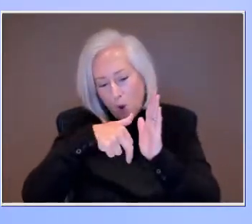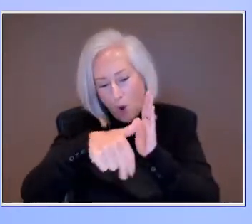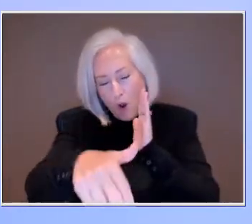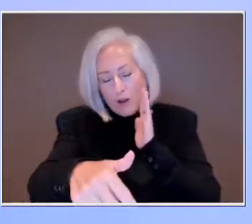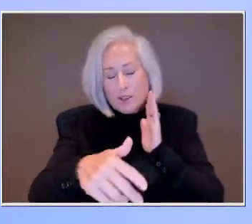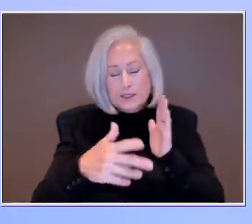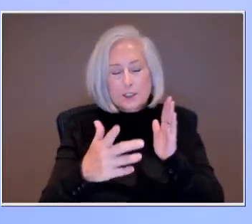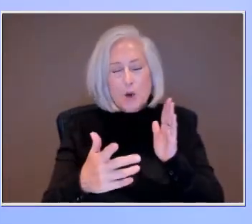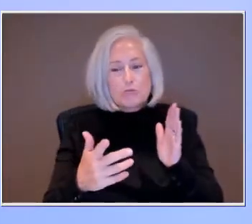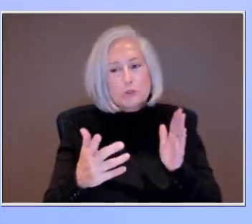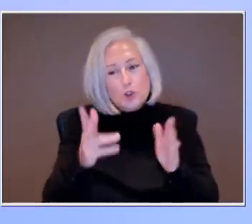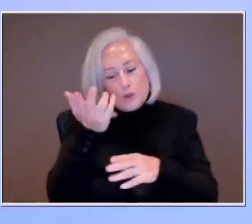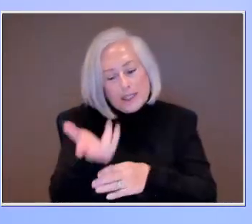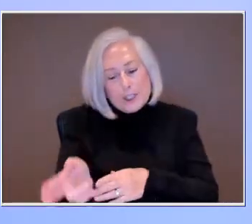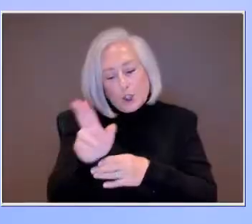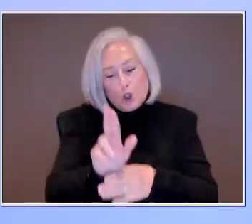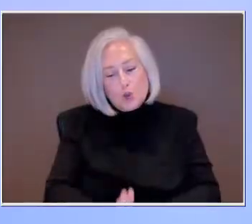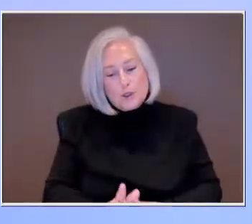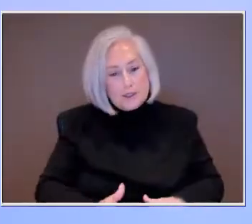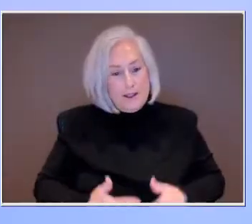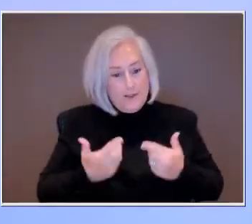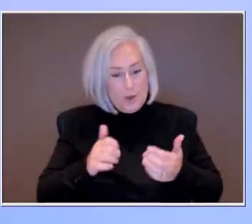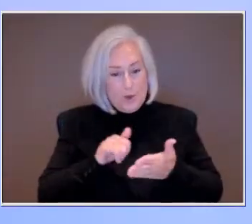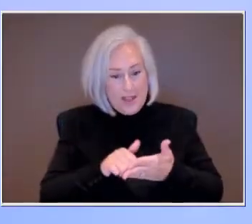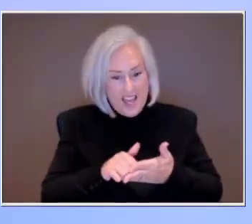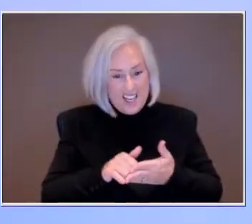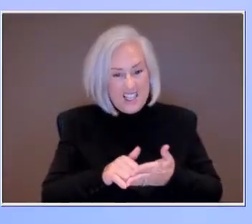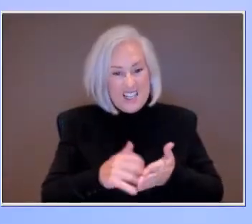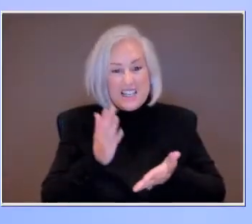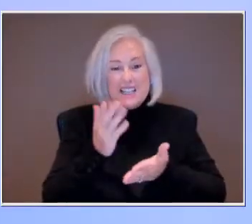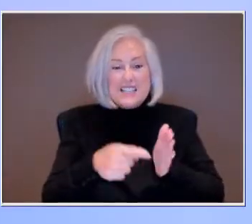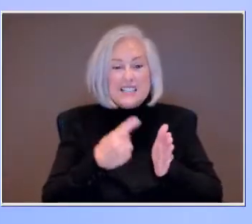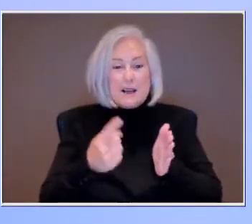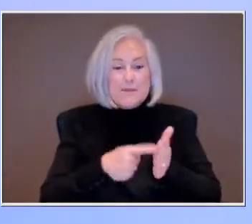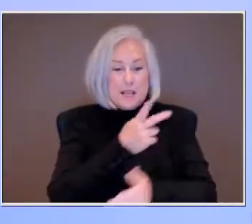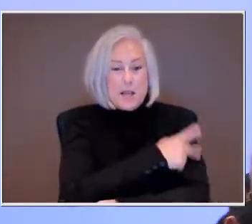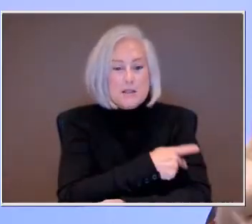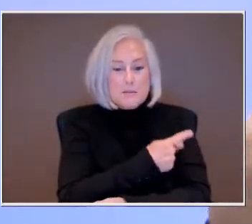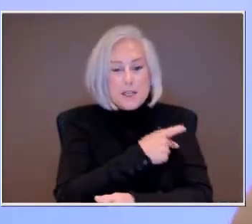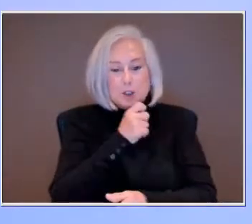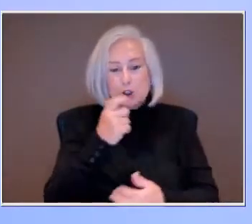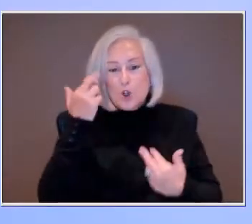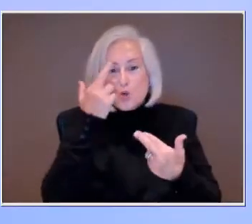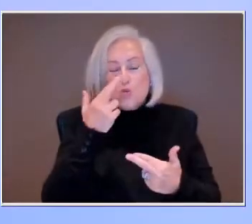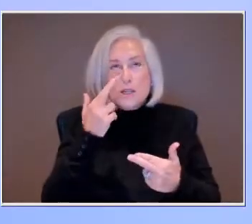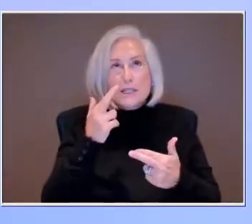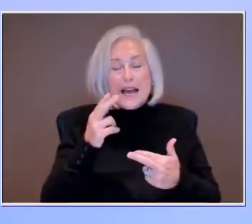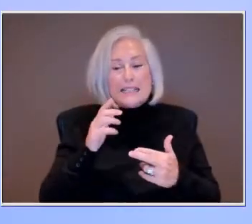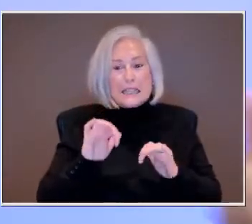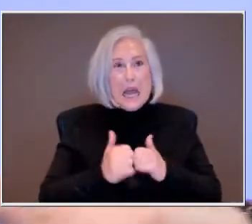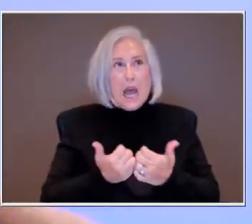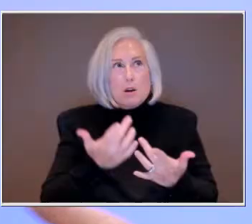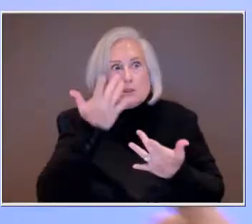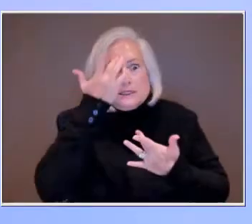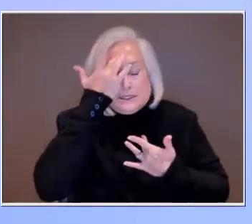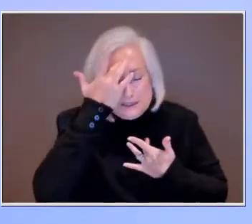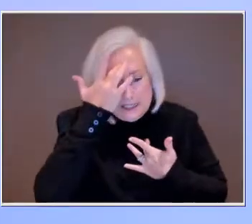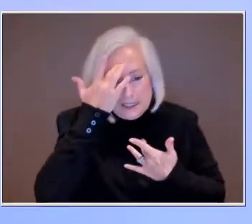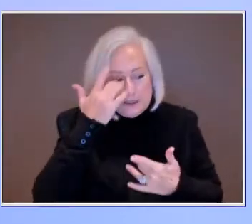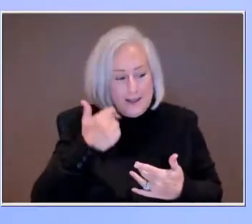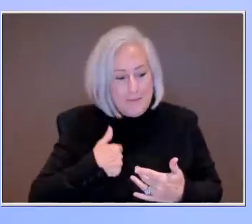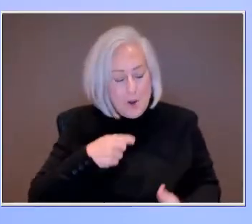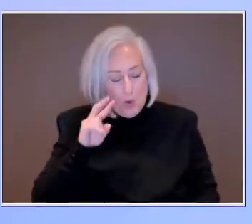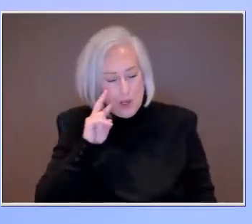so sometimes a lot of patients don't realize how sick they really are, but we can recognize it, and their families